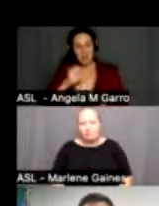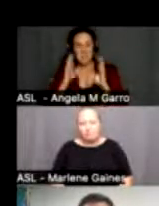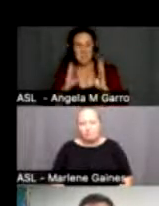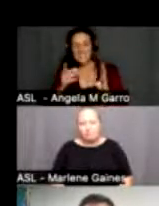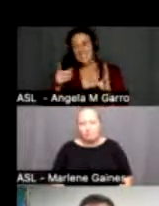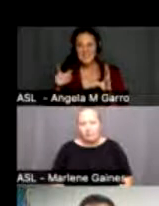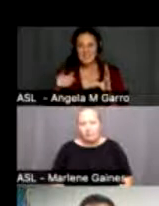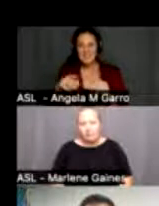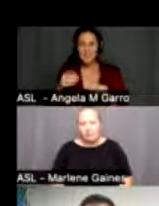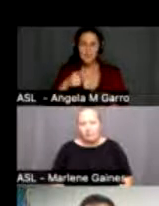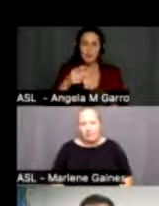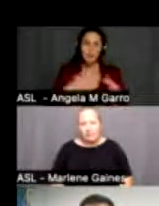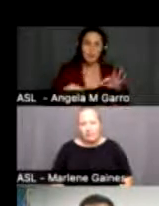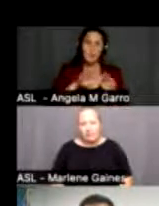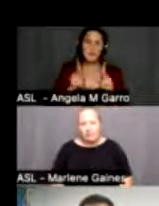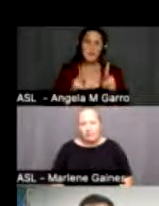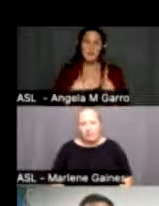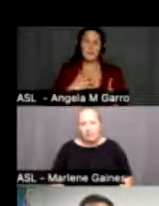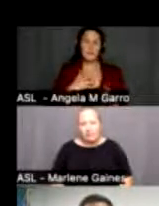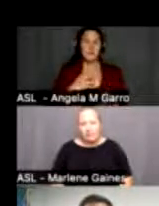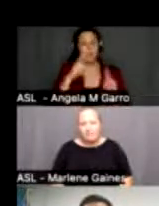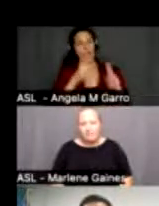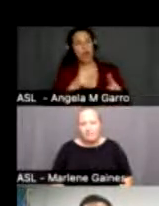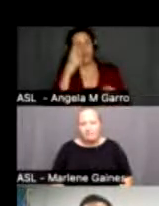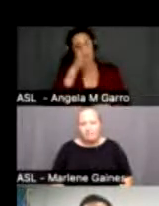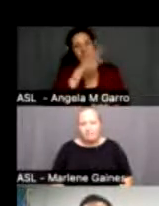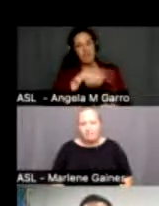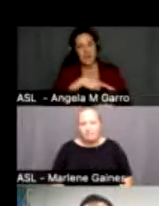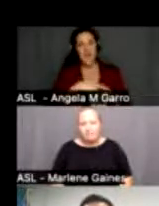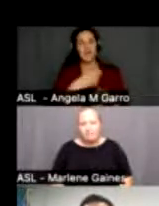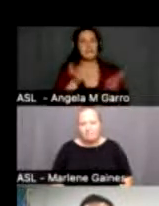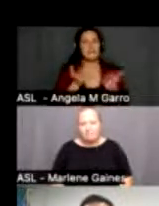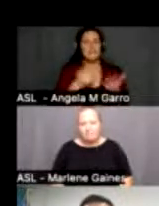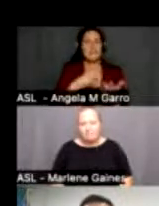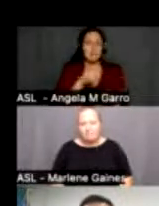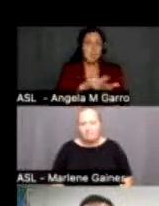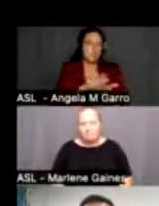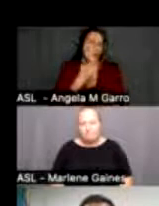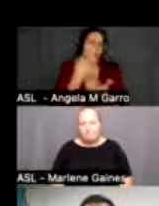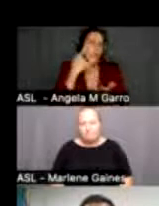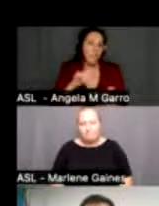important that people feel honored for their time and service and compensated well for that.